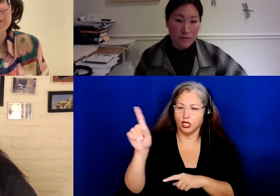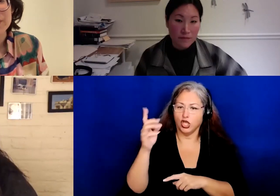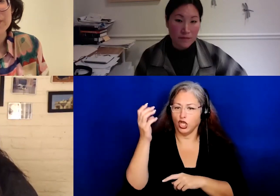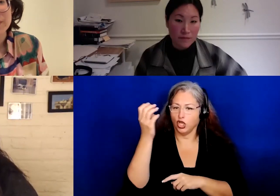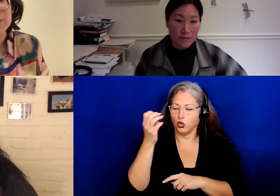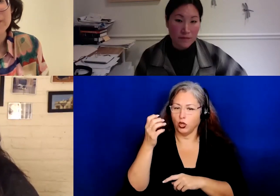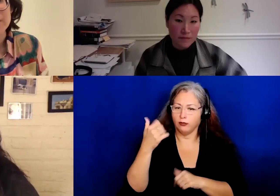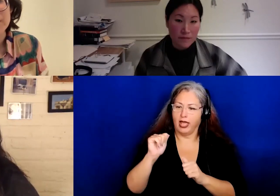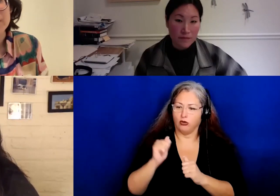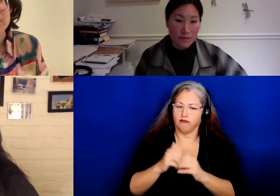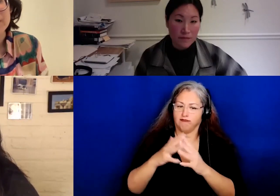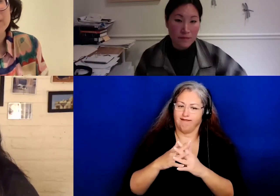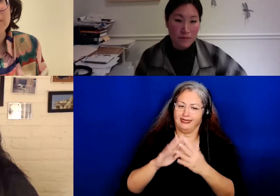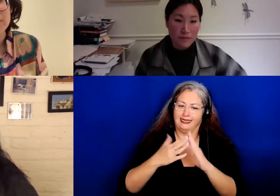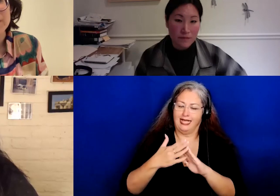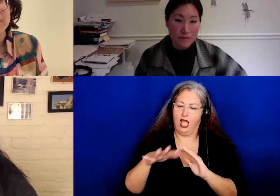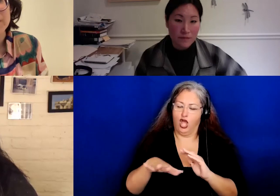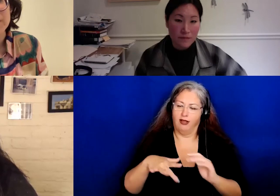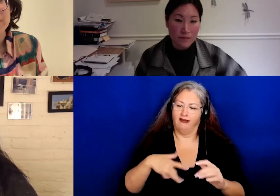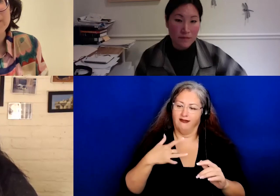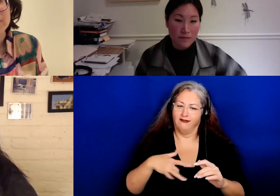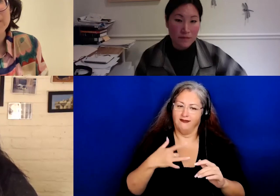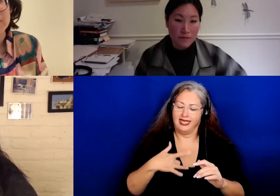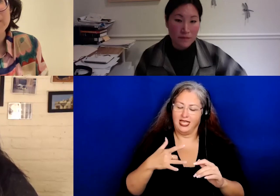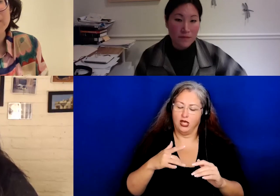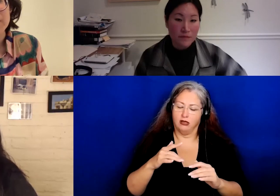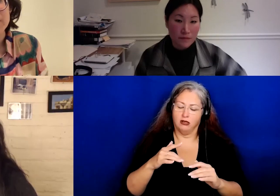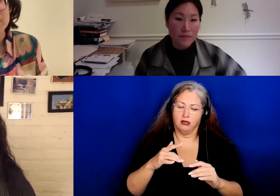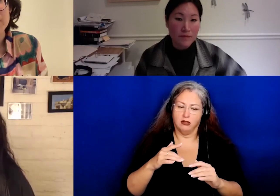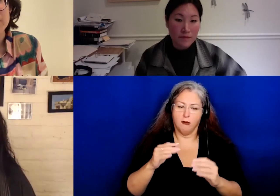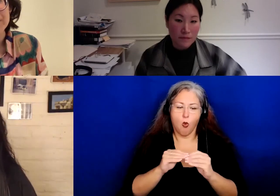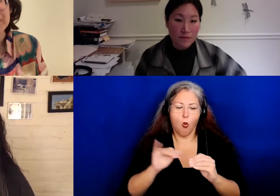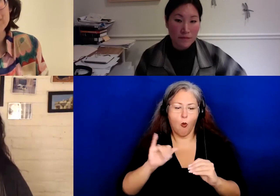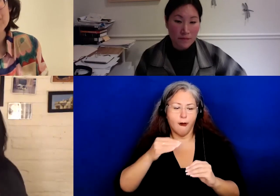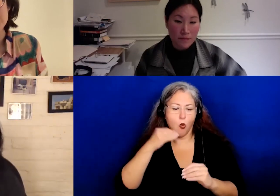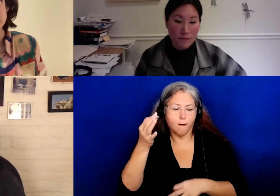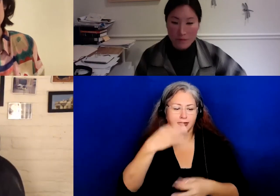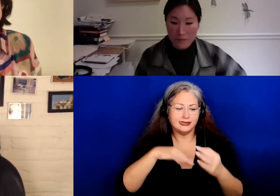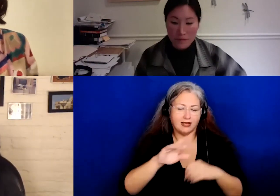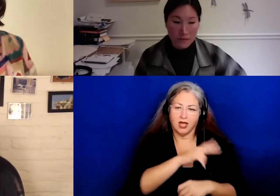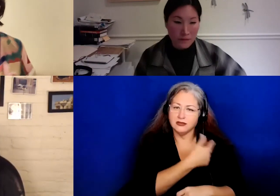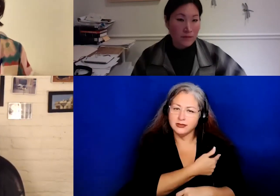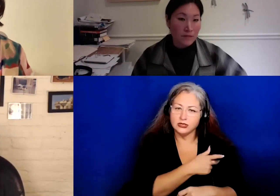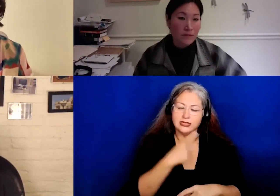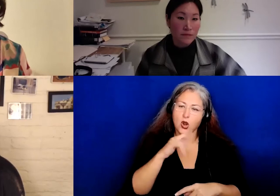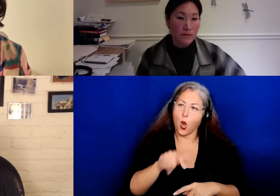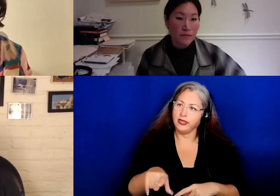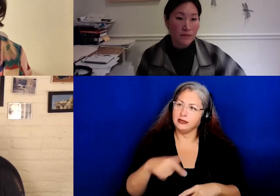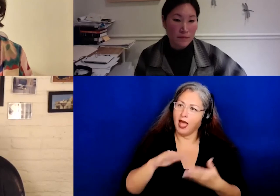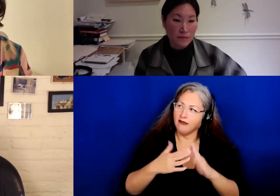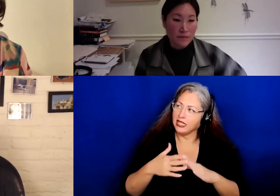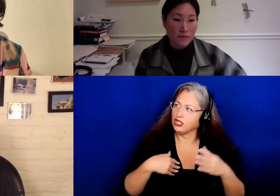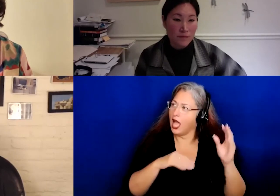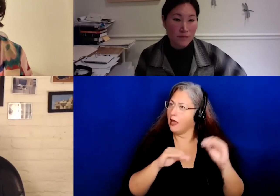these towns that feel less like institutional homes and more like, oh, well, this is the village that I moved to. And it just